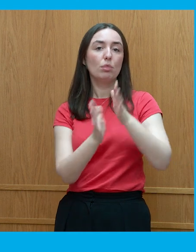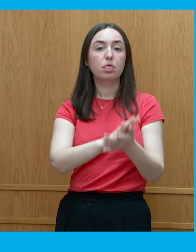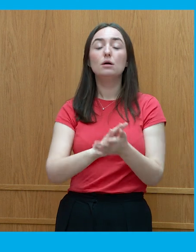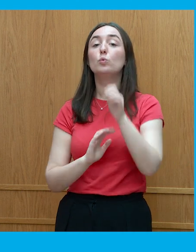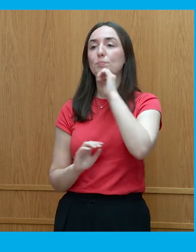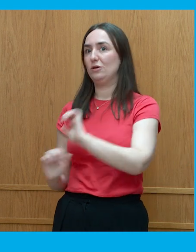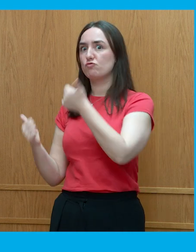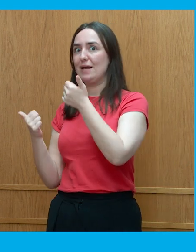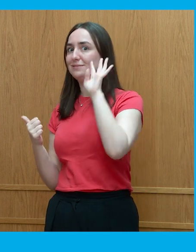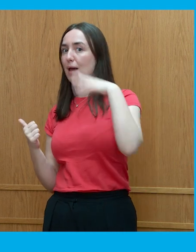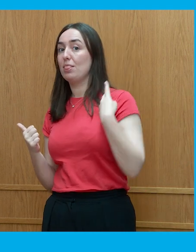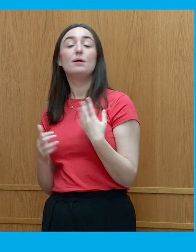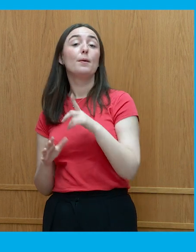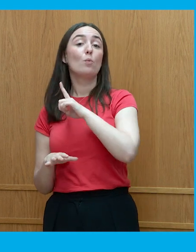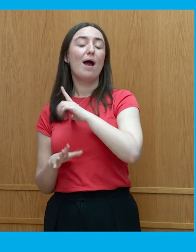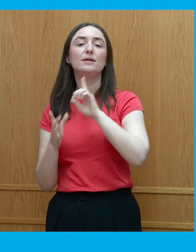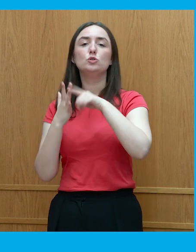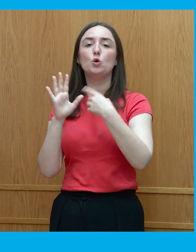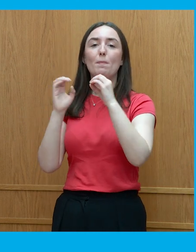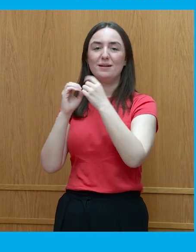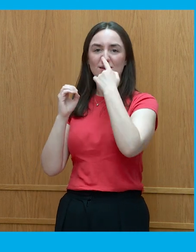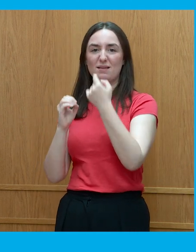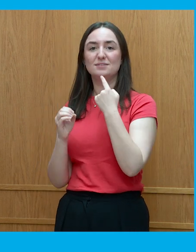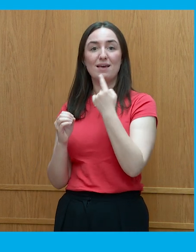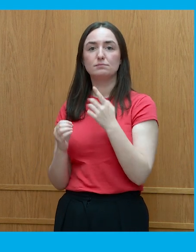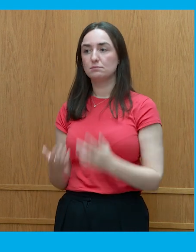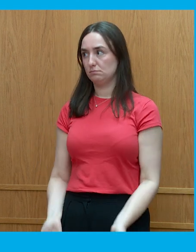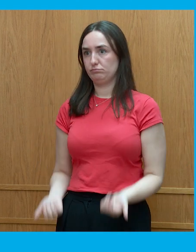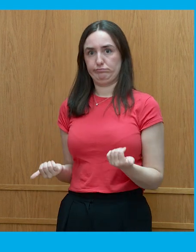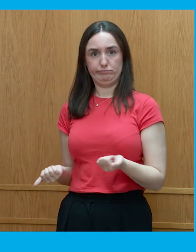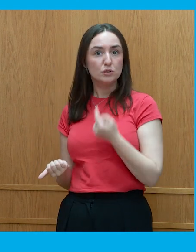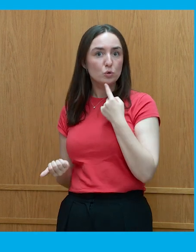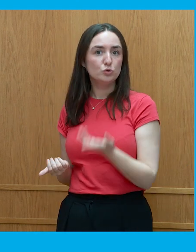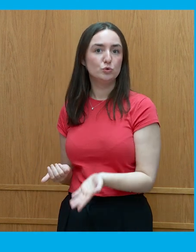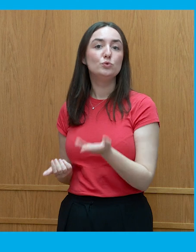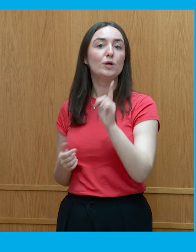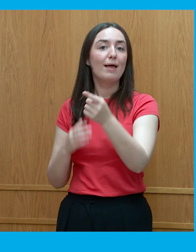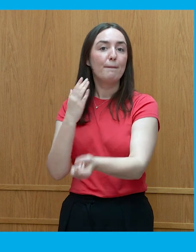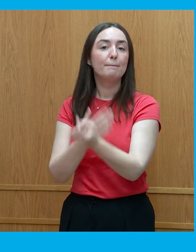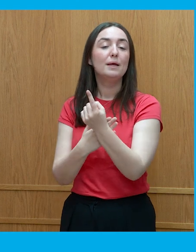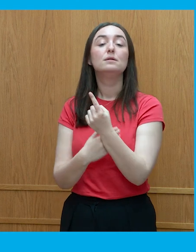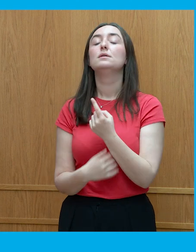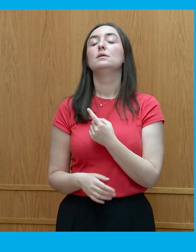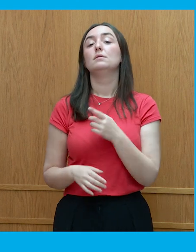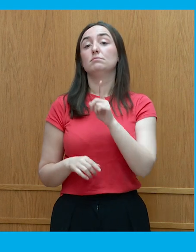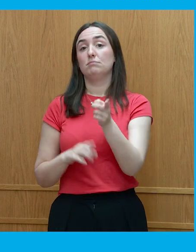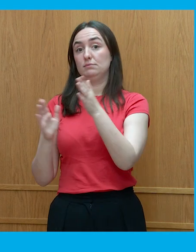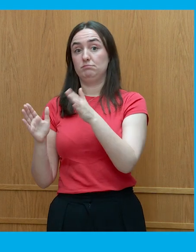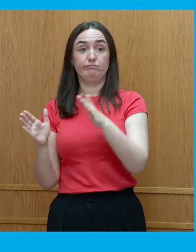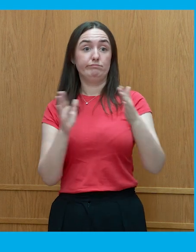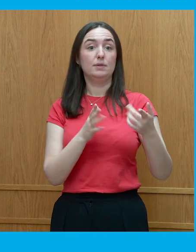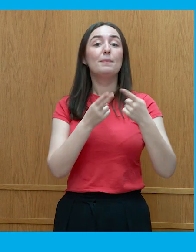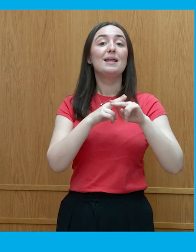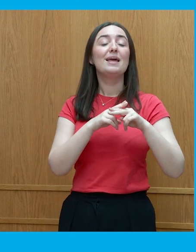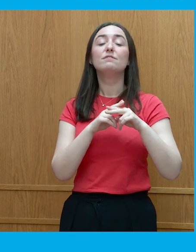Because Biden can say, see, I told you so, right? That, and it would also make that less of an issue. And then the second would be if there's some kind of a ceasefire agreement in the